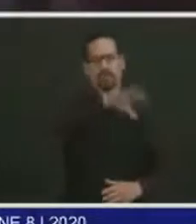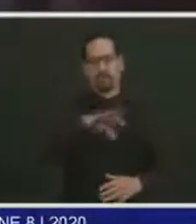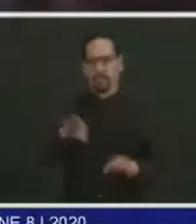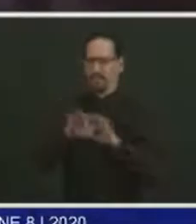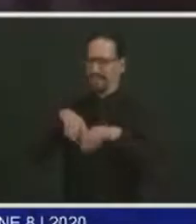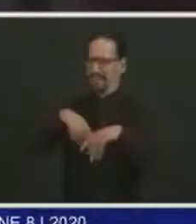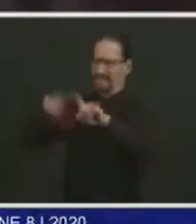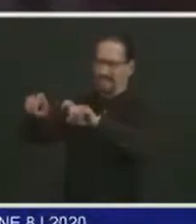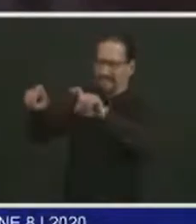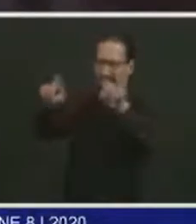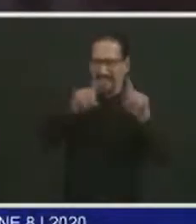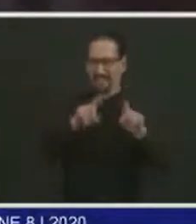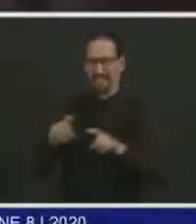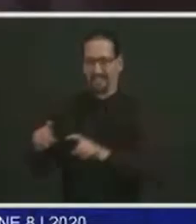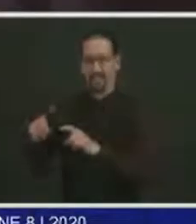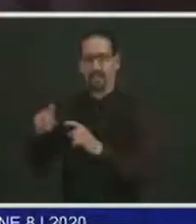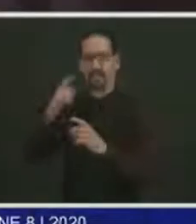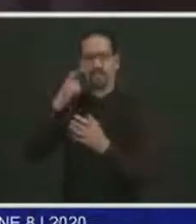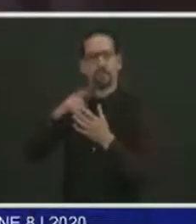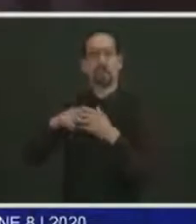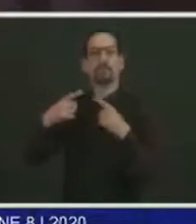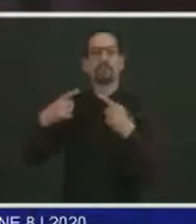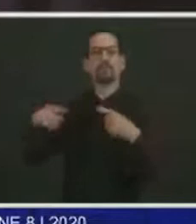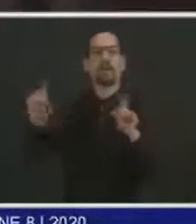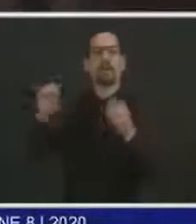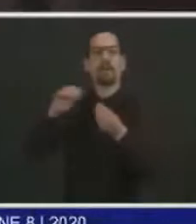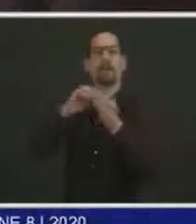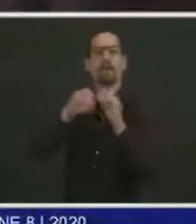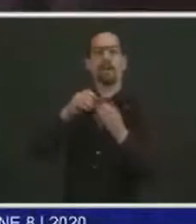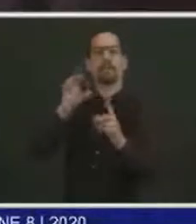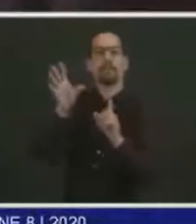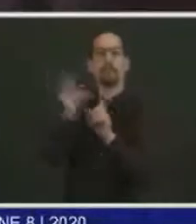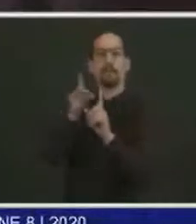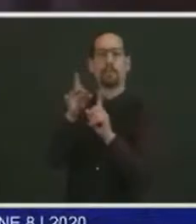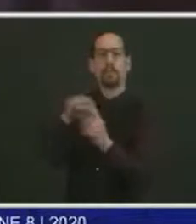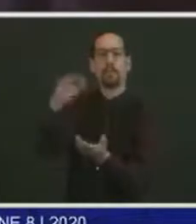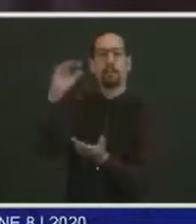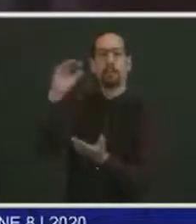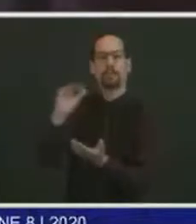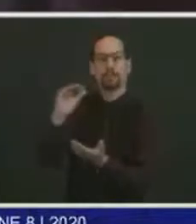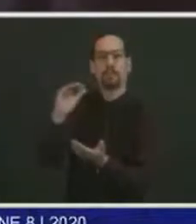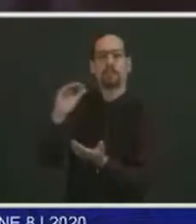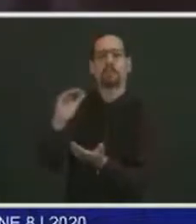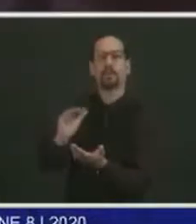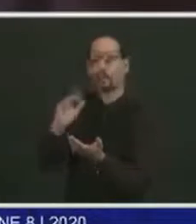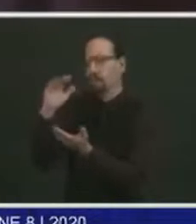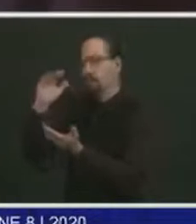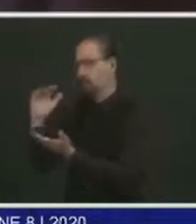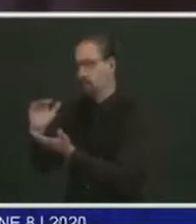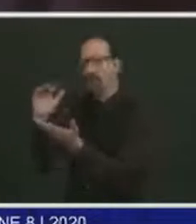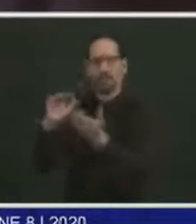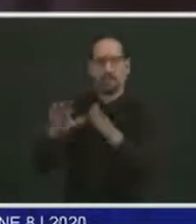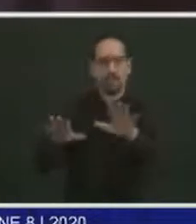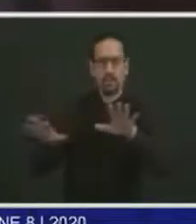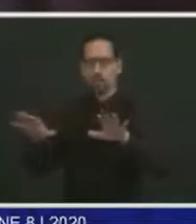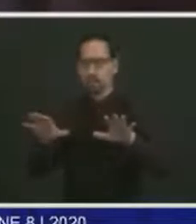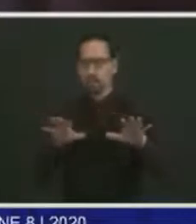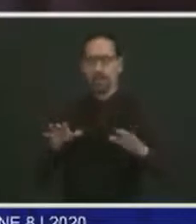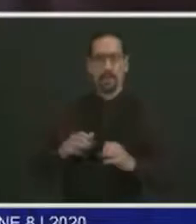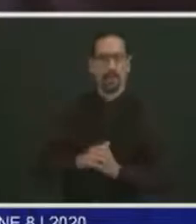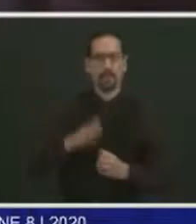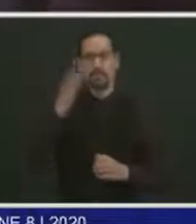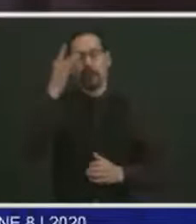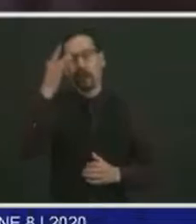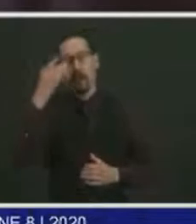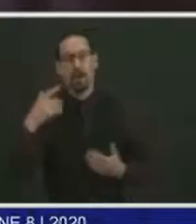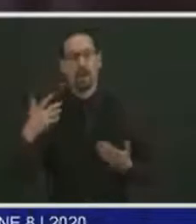down. Why is this happening? How did we get here? We were one of the first states to establish drive-through and